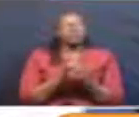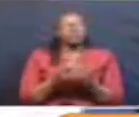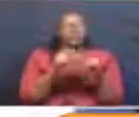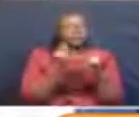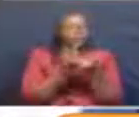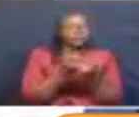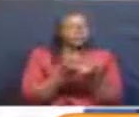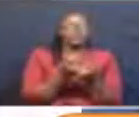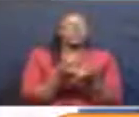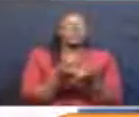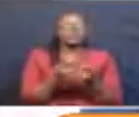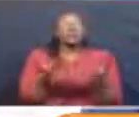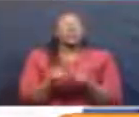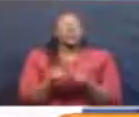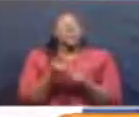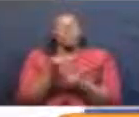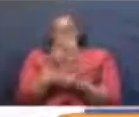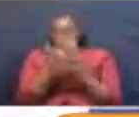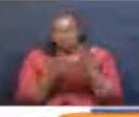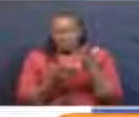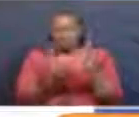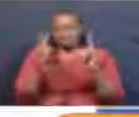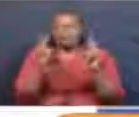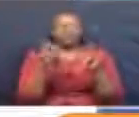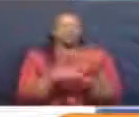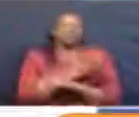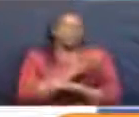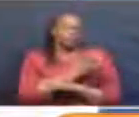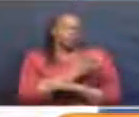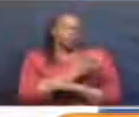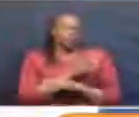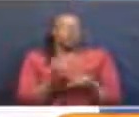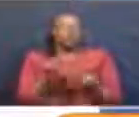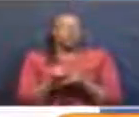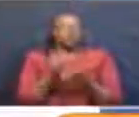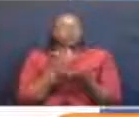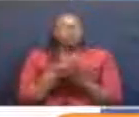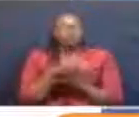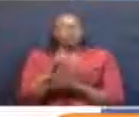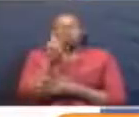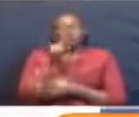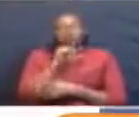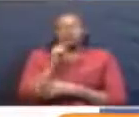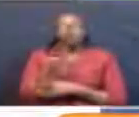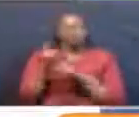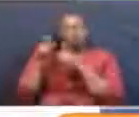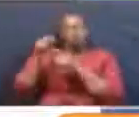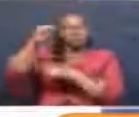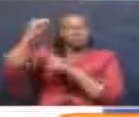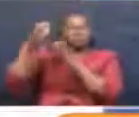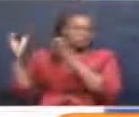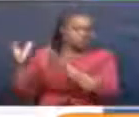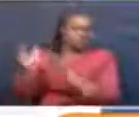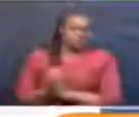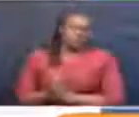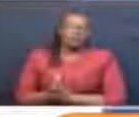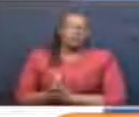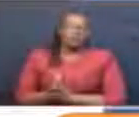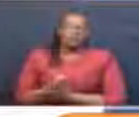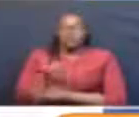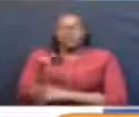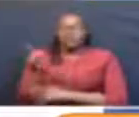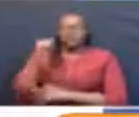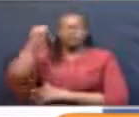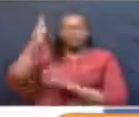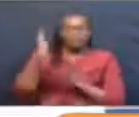enforcement unit, mm-hmm. and this has been an issue before. And by the way, you should not blame the politicians.